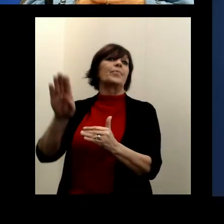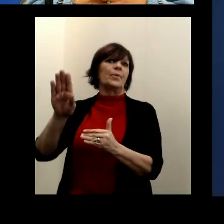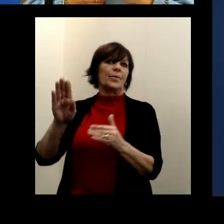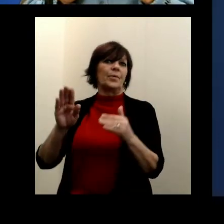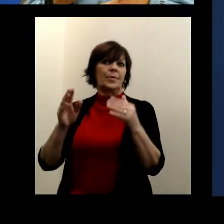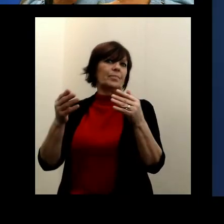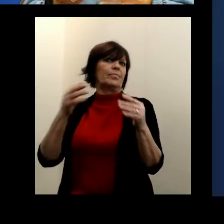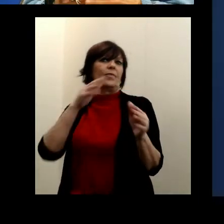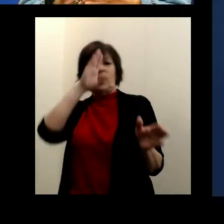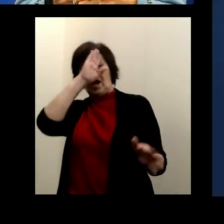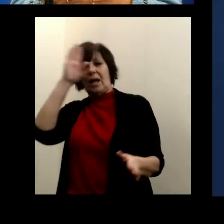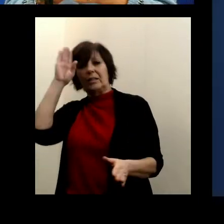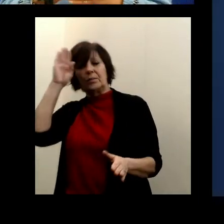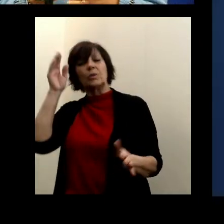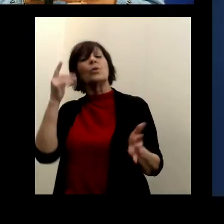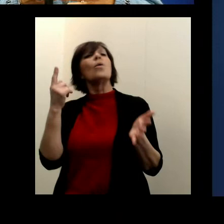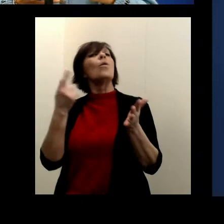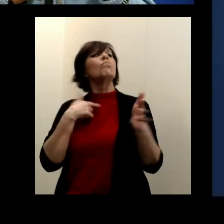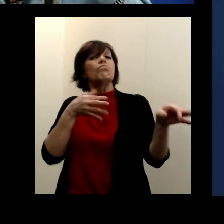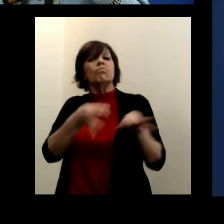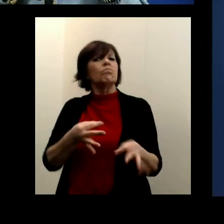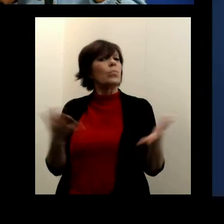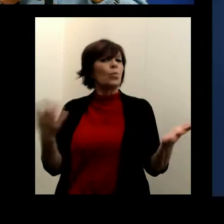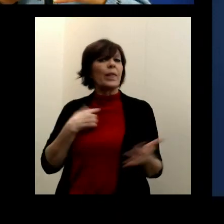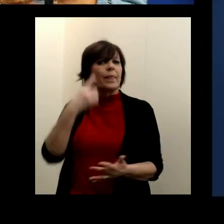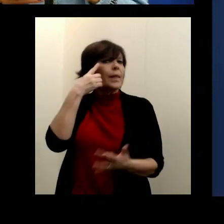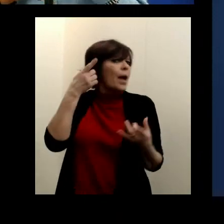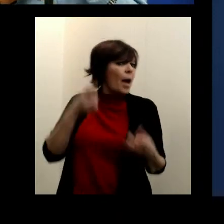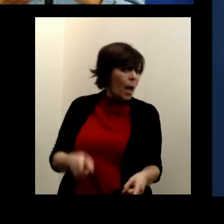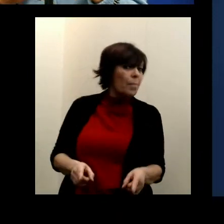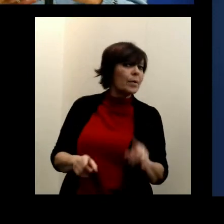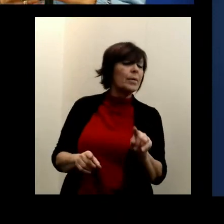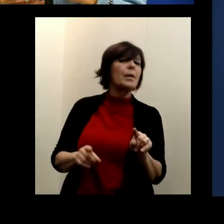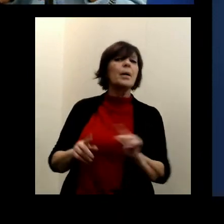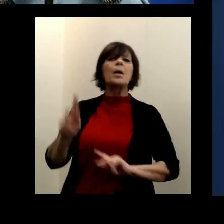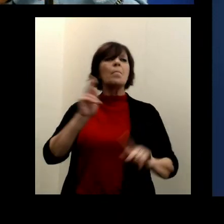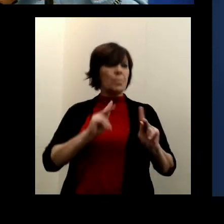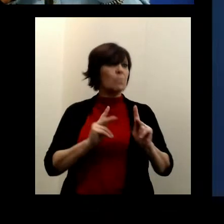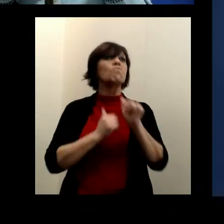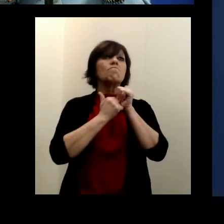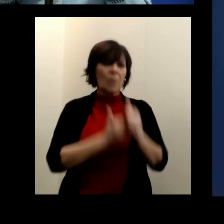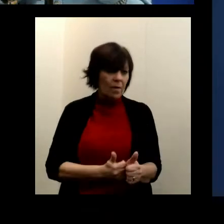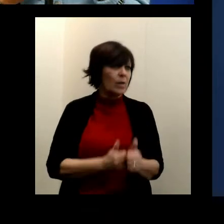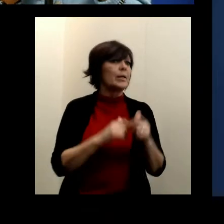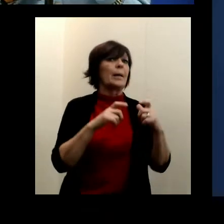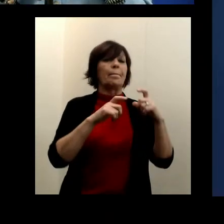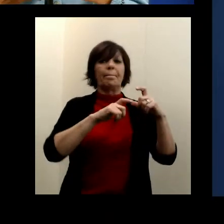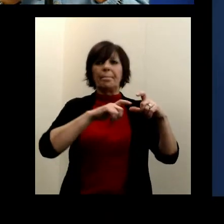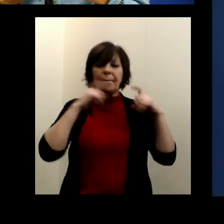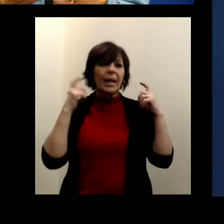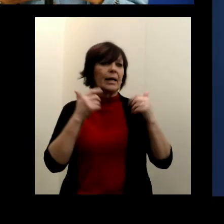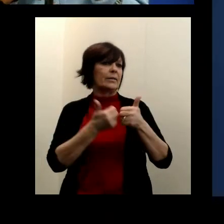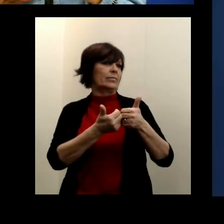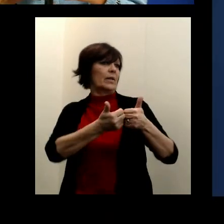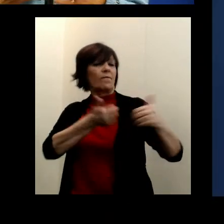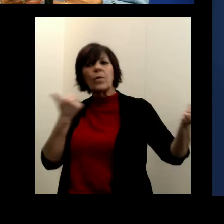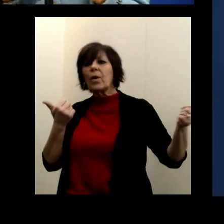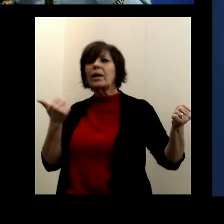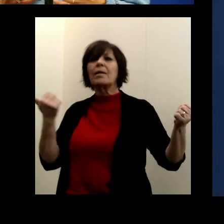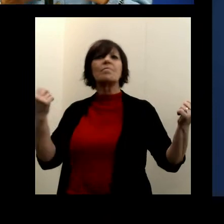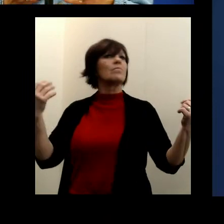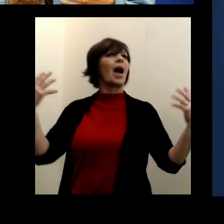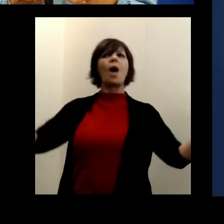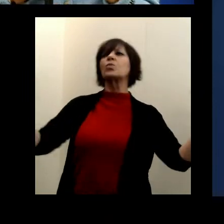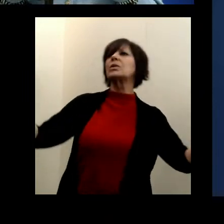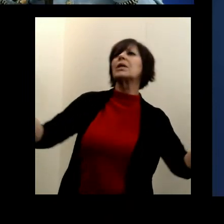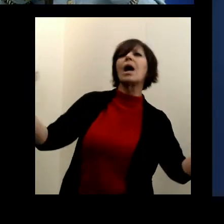And so what we think happened is that, people were, doing a good job with gatherings outdoors and